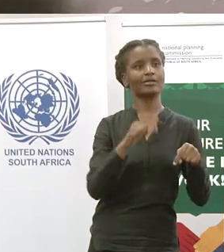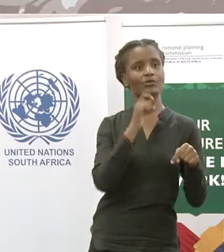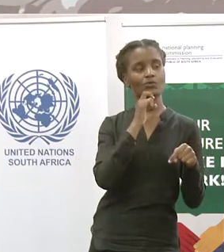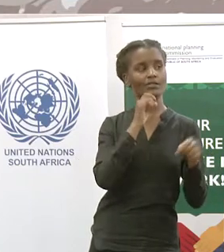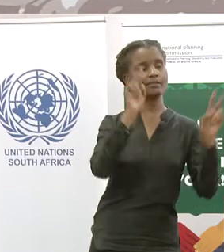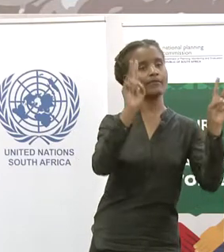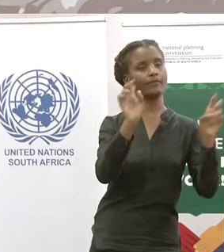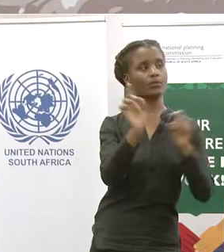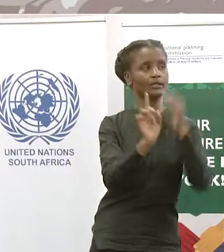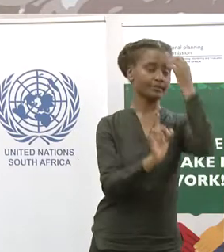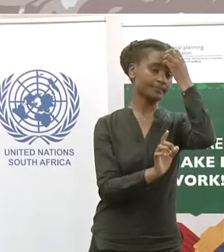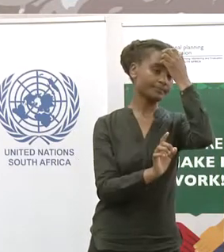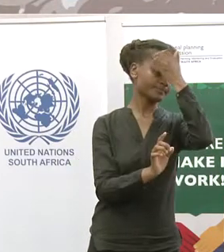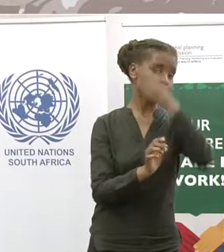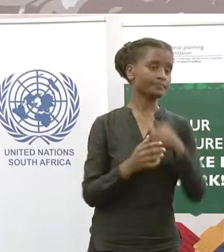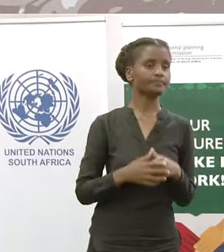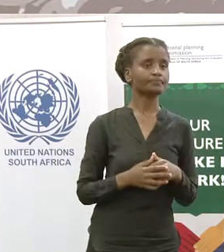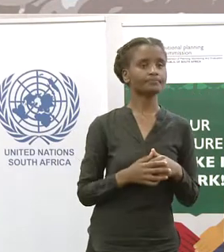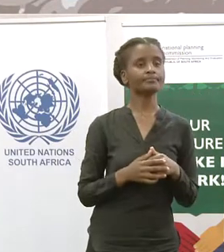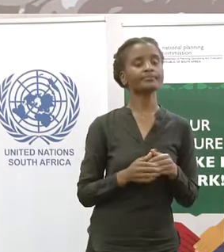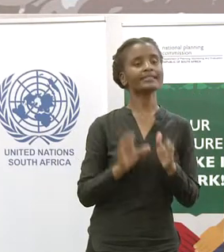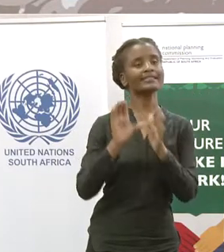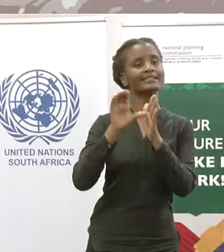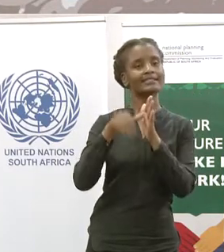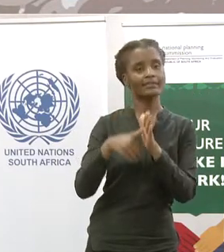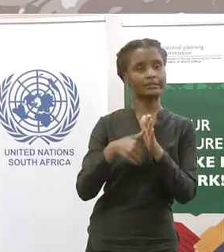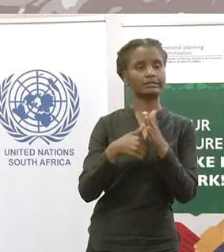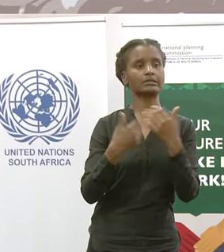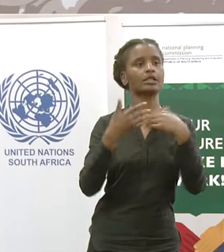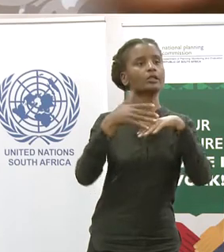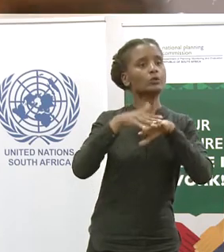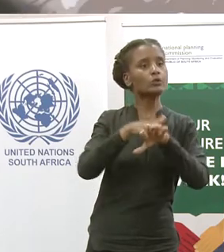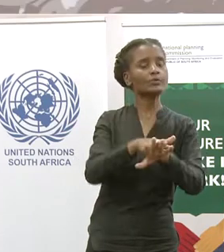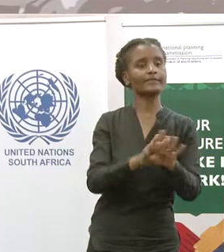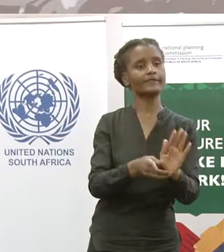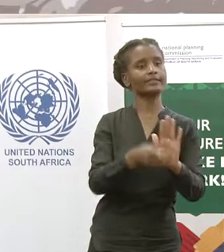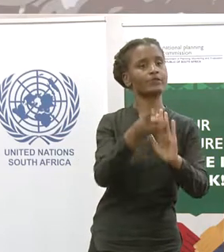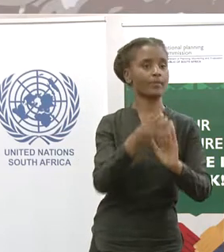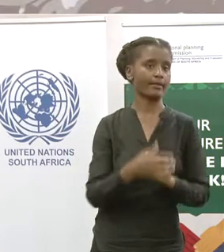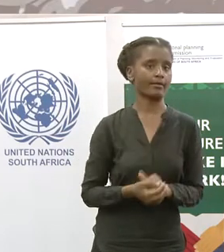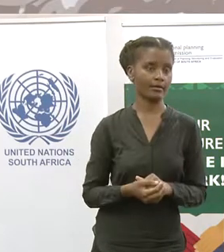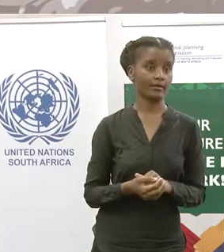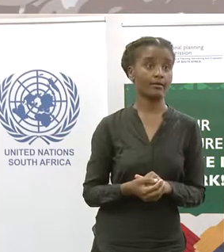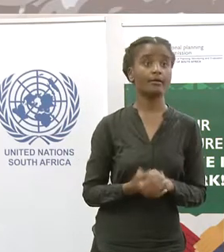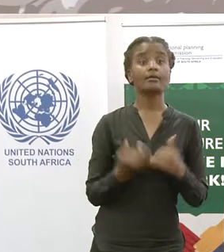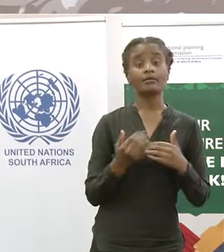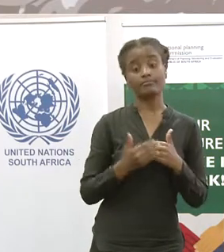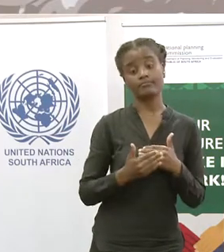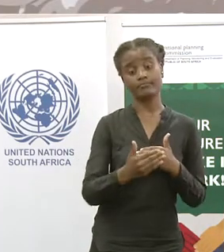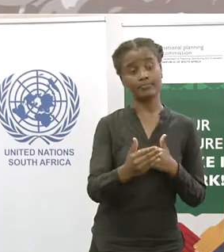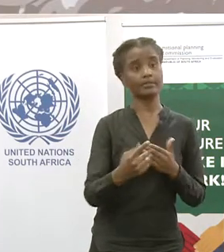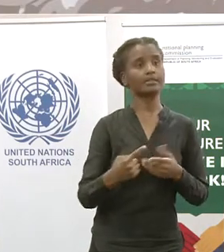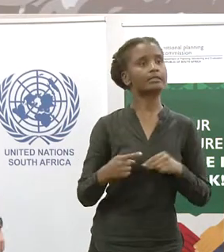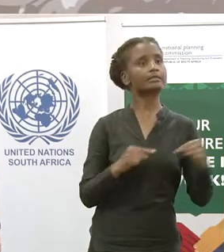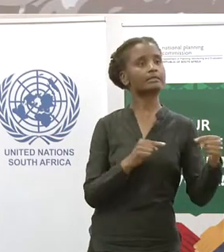the theme of disability inclusive development. And I think as we proceed with the discussion over the course